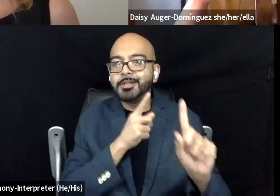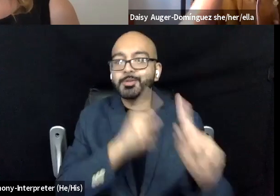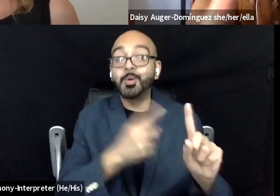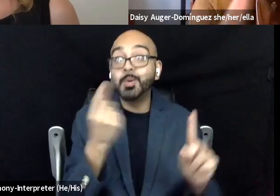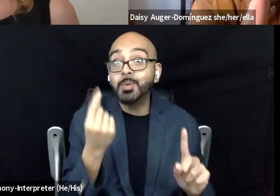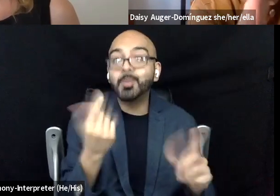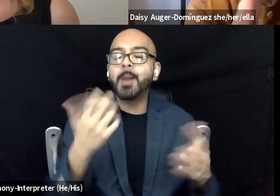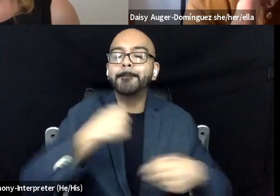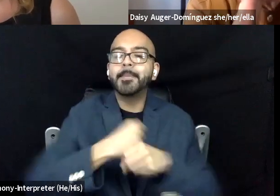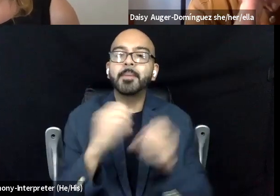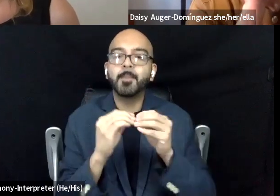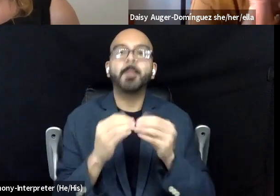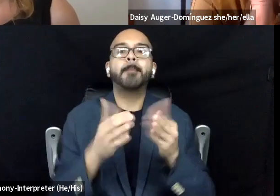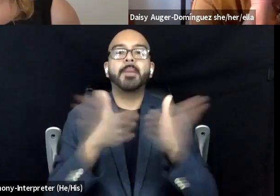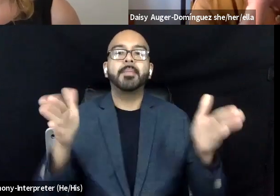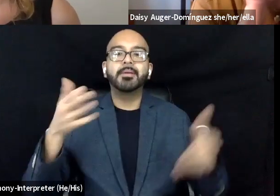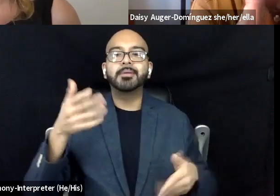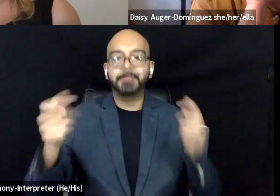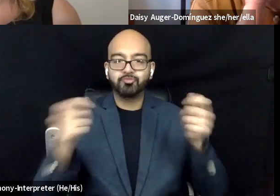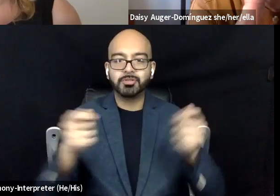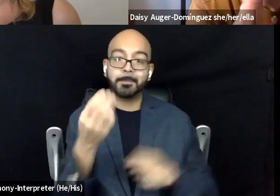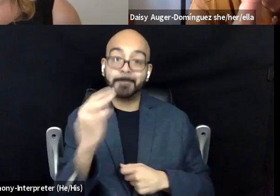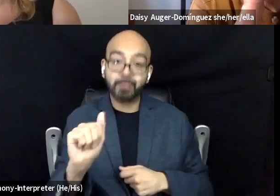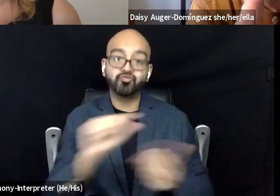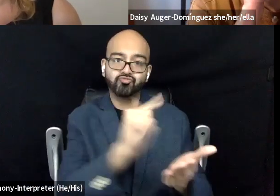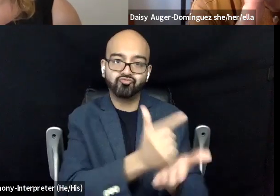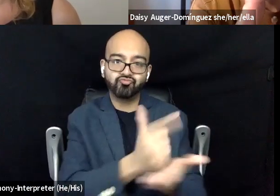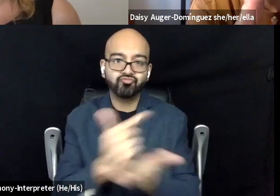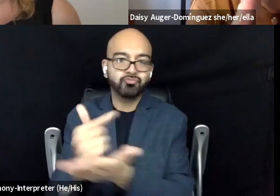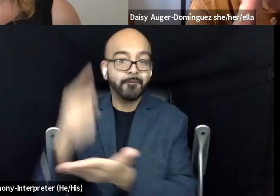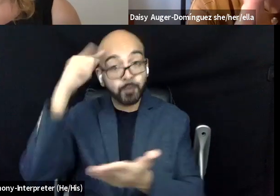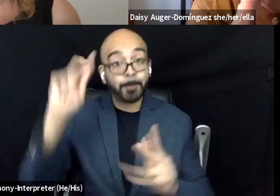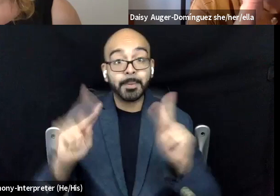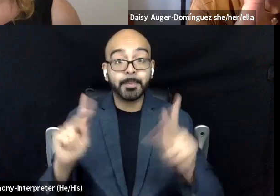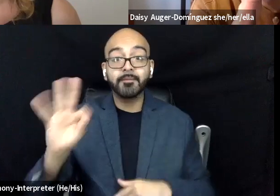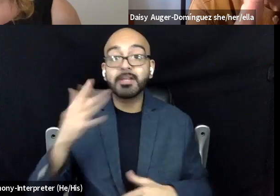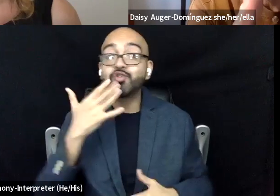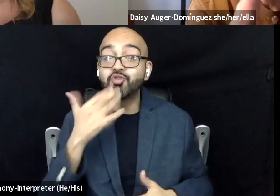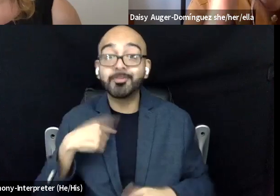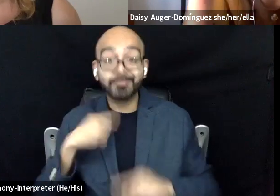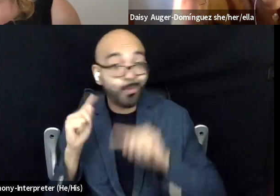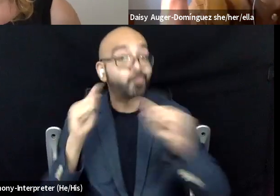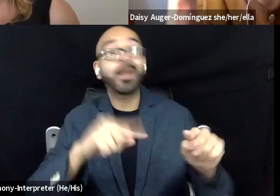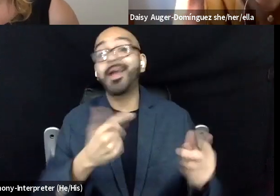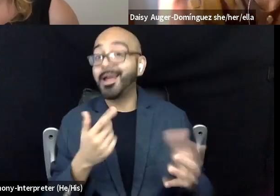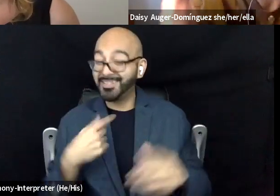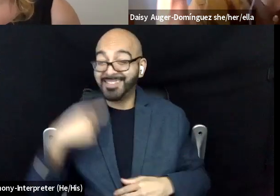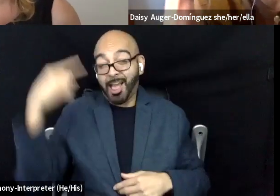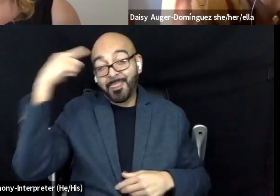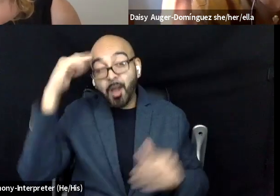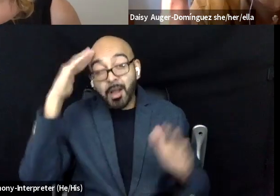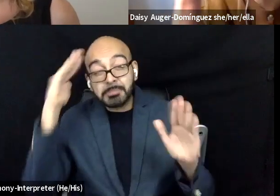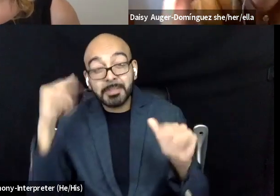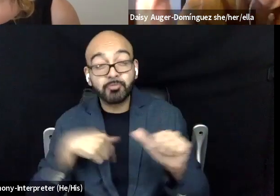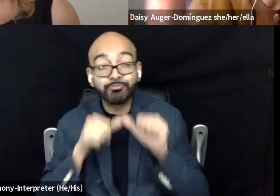for students of color. And so I went and did that right after undergrad, and I thought I was going to stay in academia, and realized